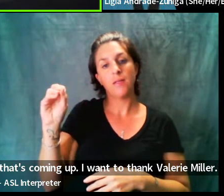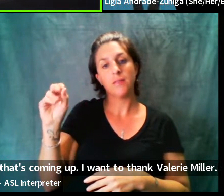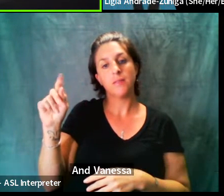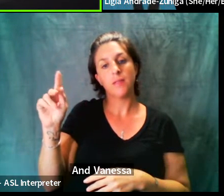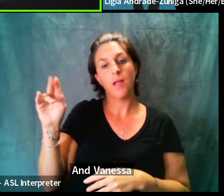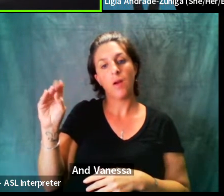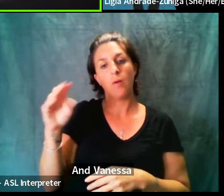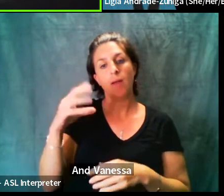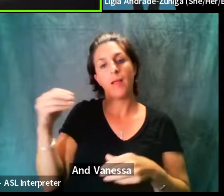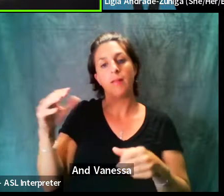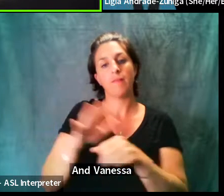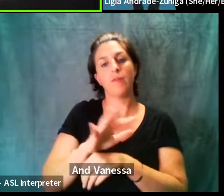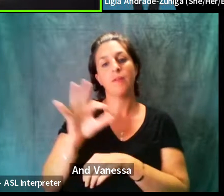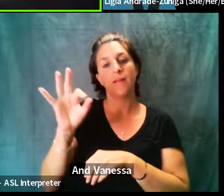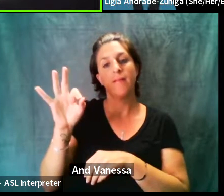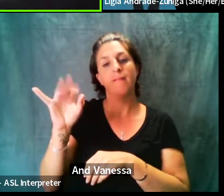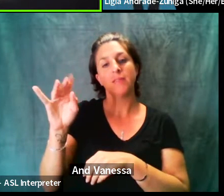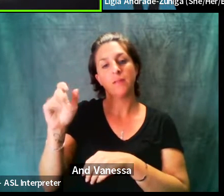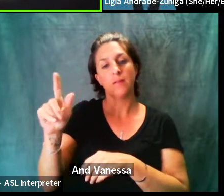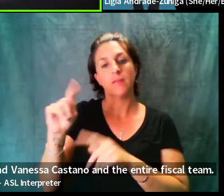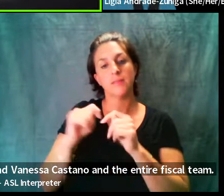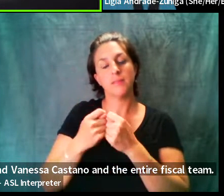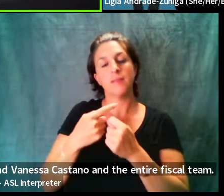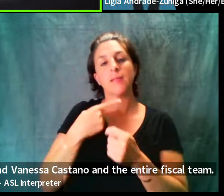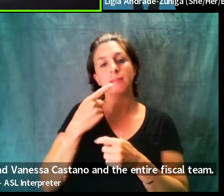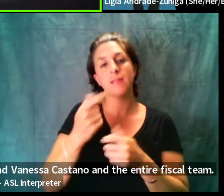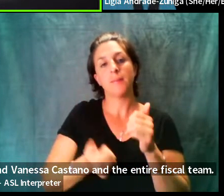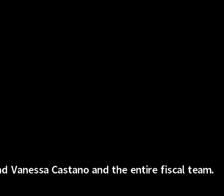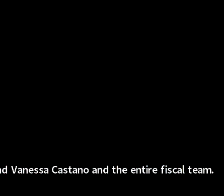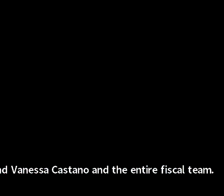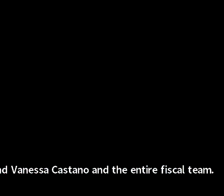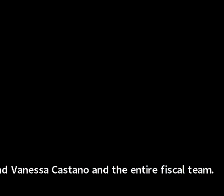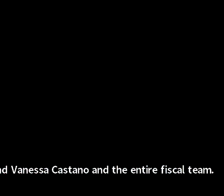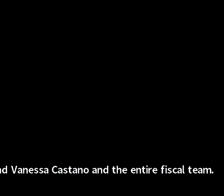team. I say it most times that I come up here.